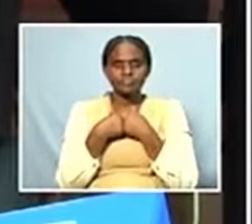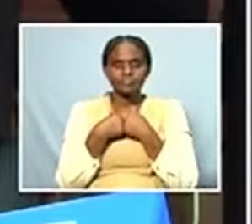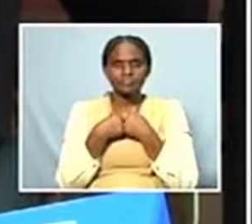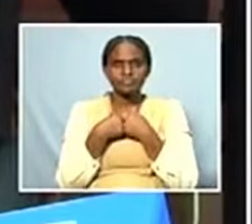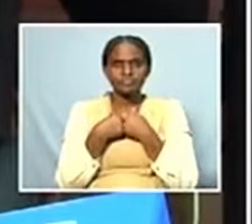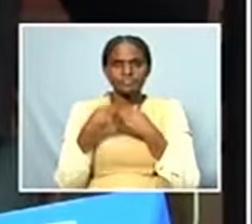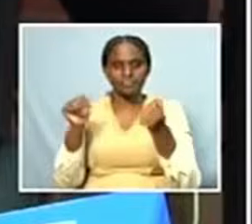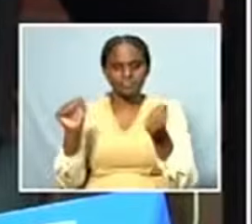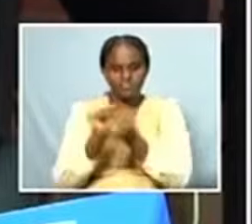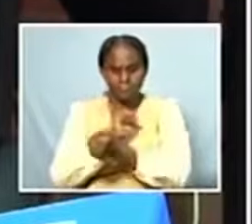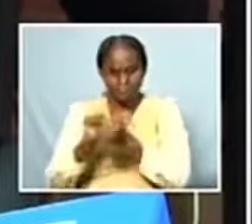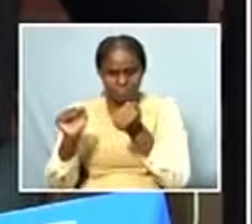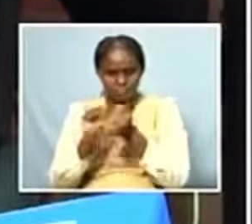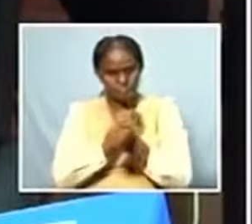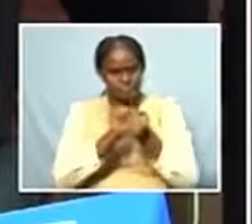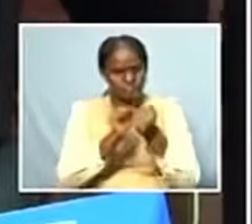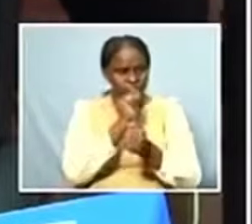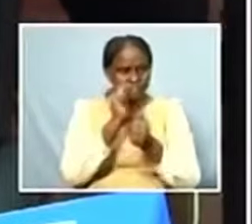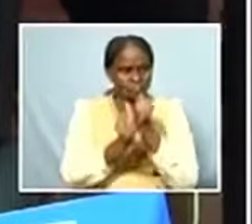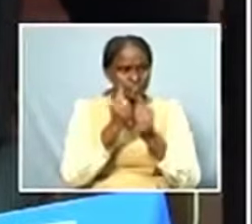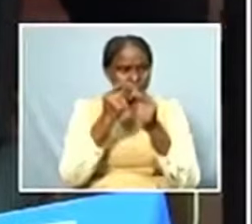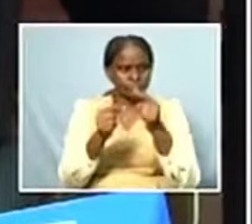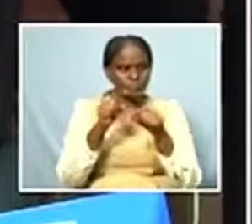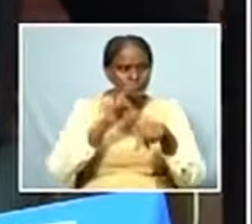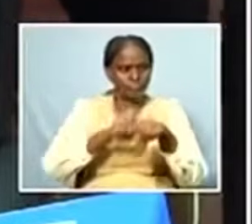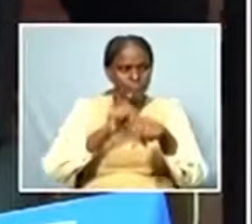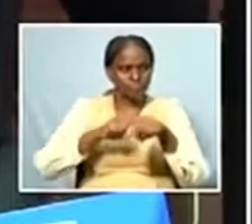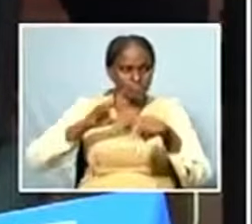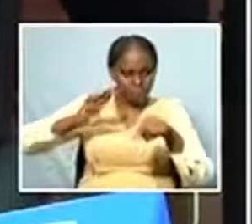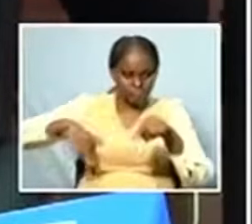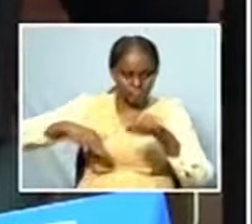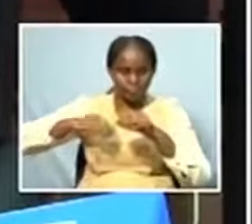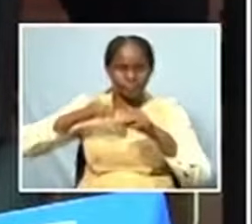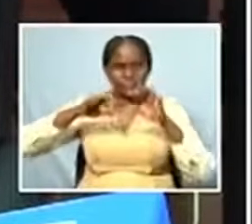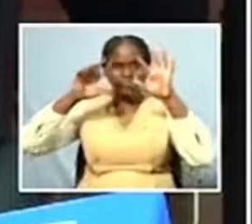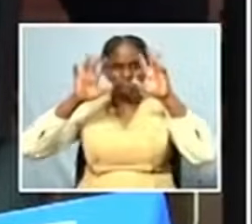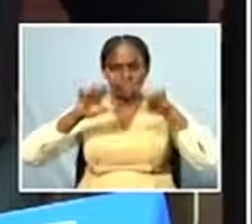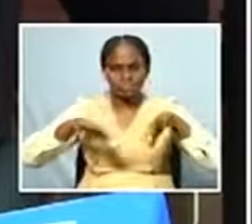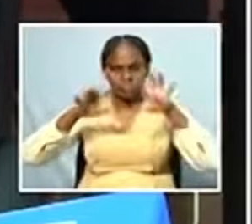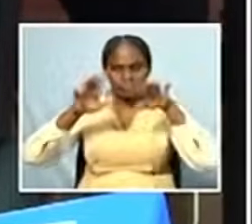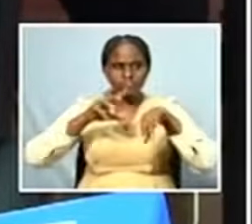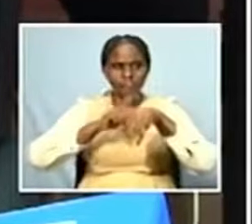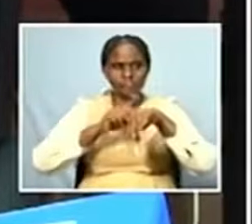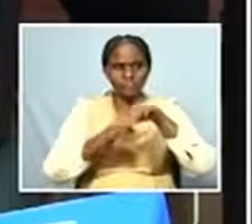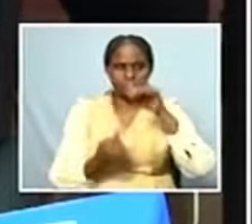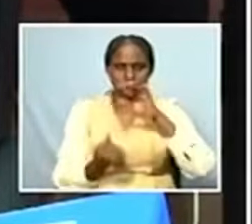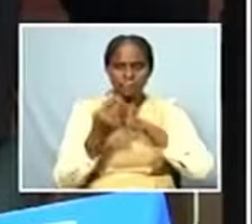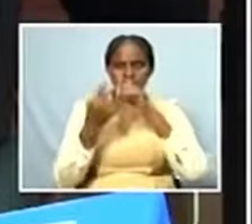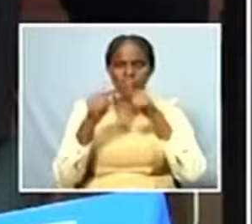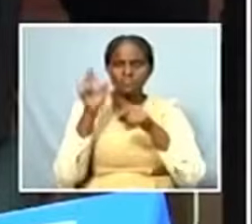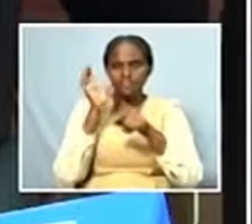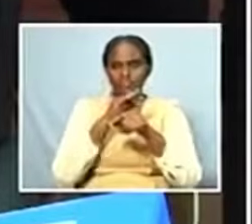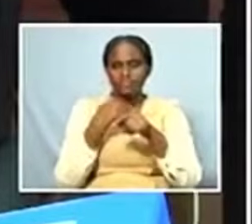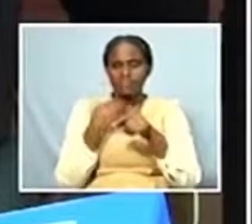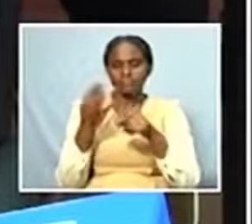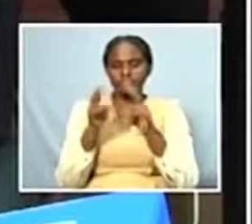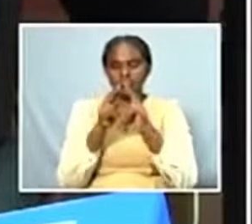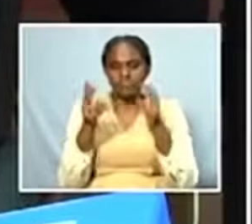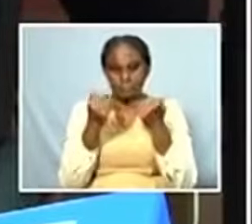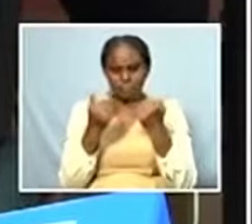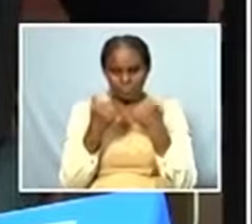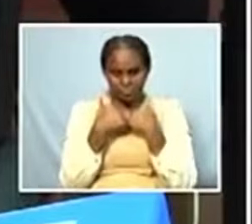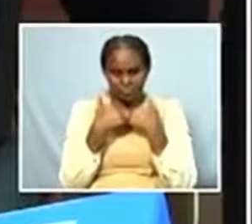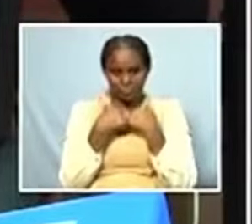a damage that occurred during the last rain season. It occurred, so there